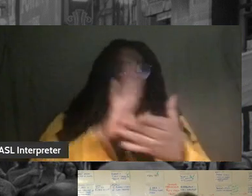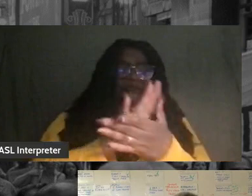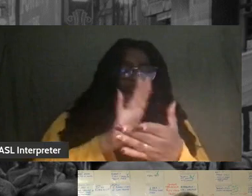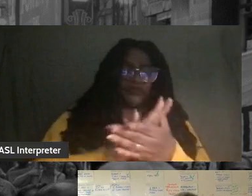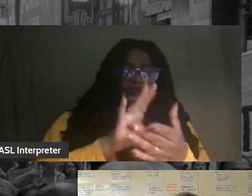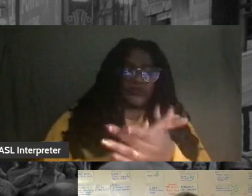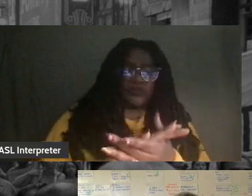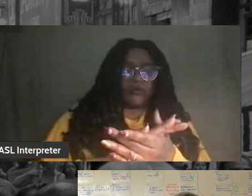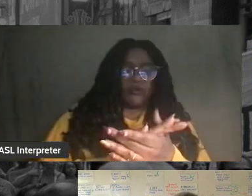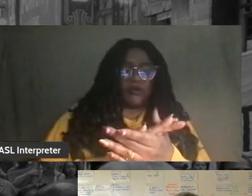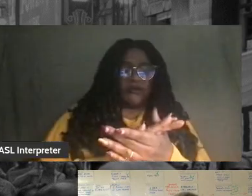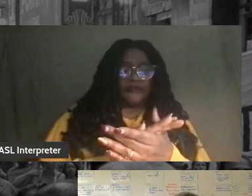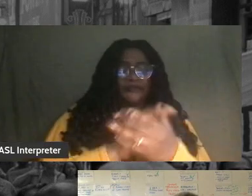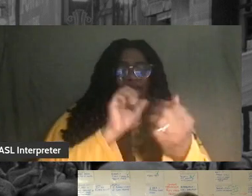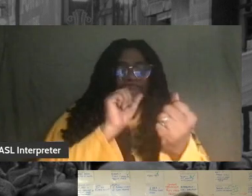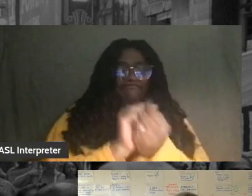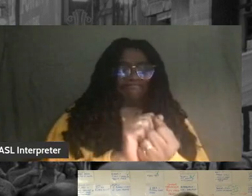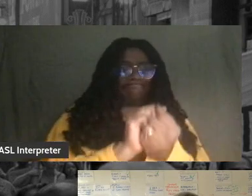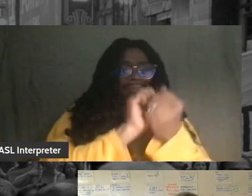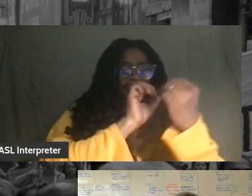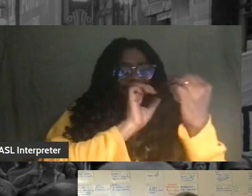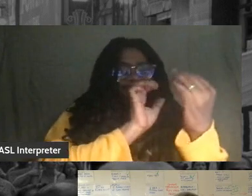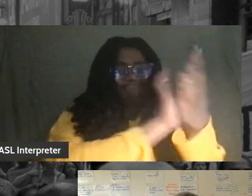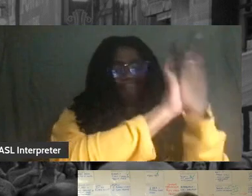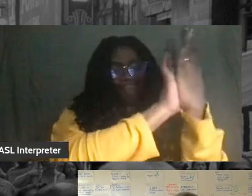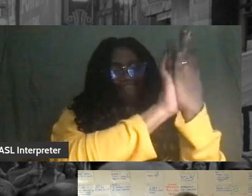I ran into the kind of